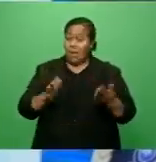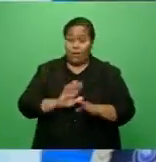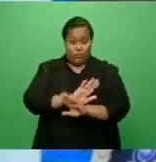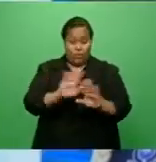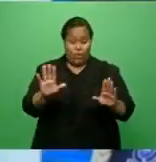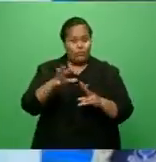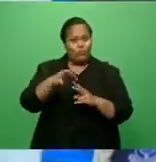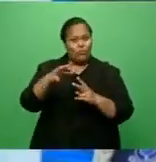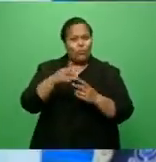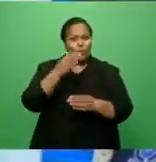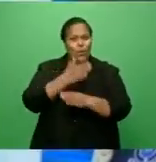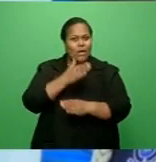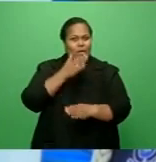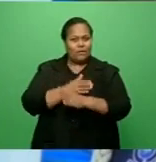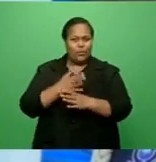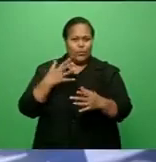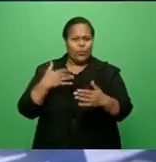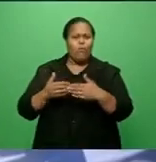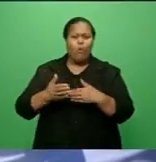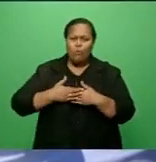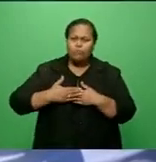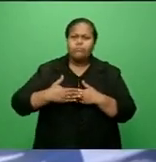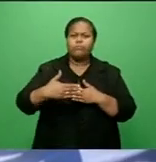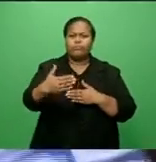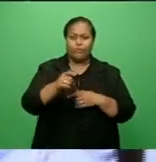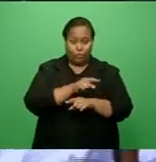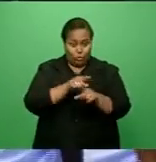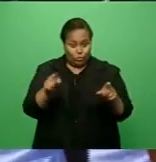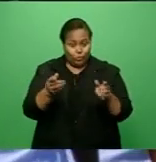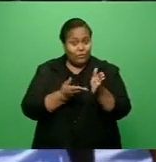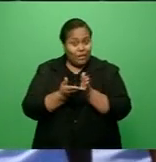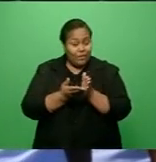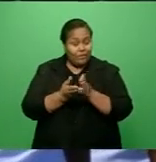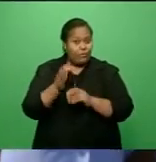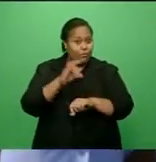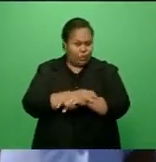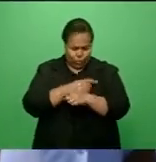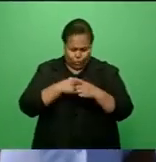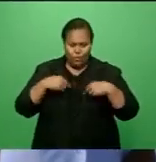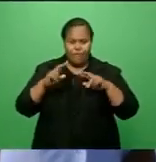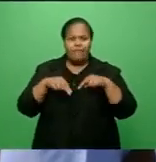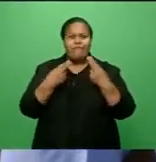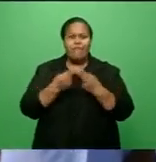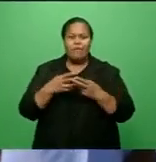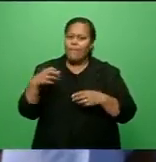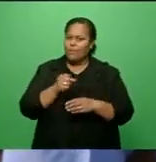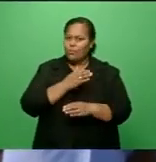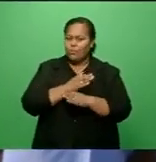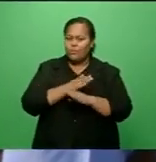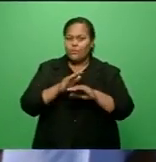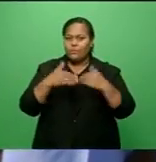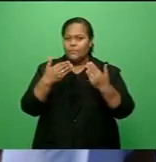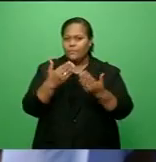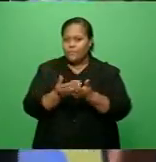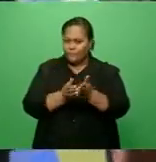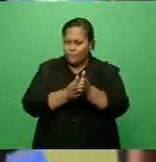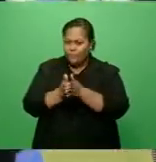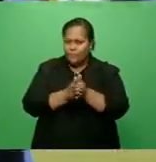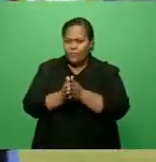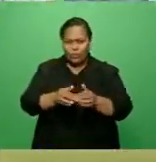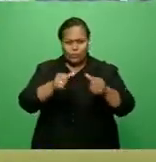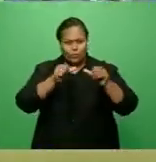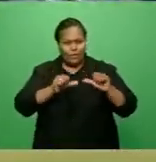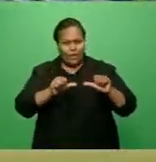for long, as you are a serving member, remember that we are a family that must work together and strive to protect the